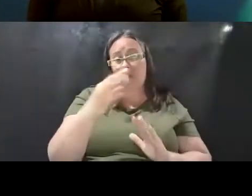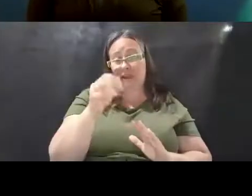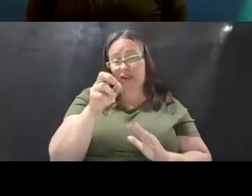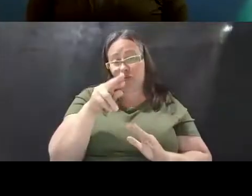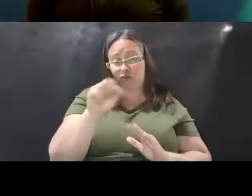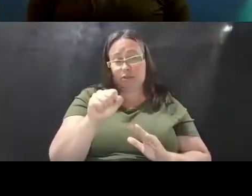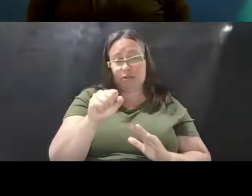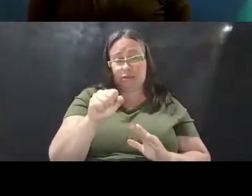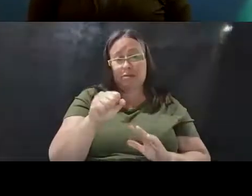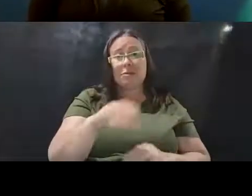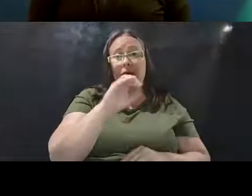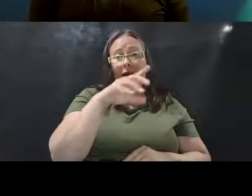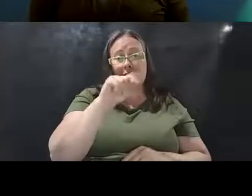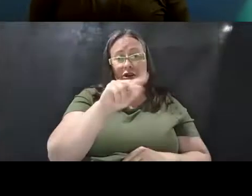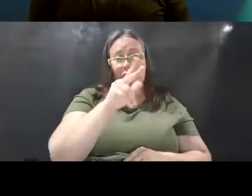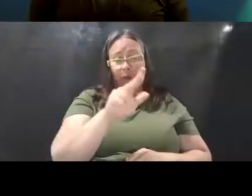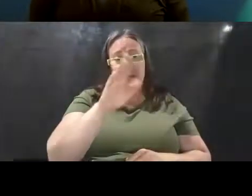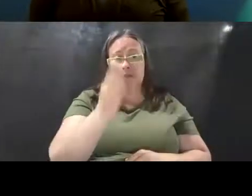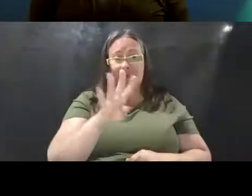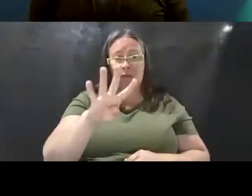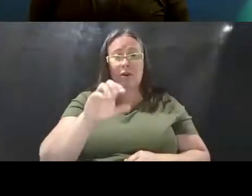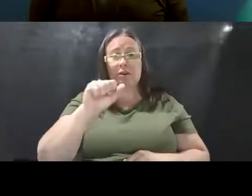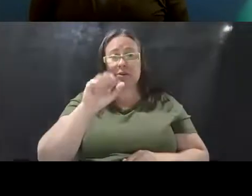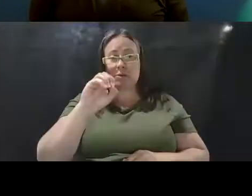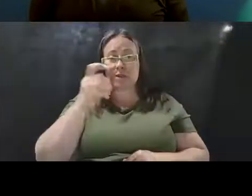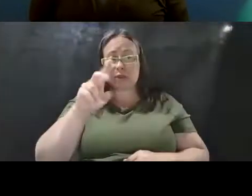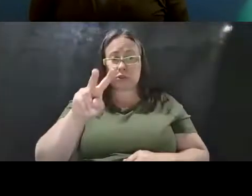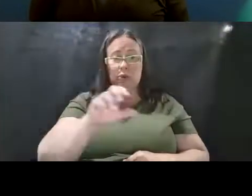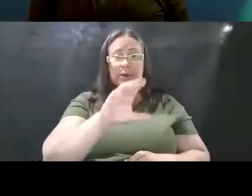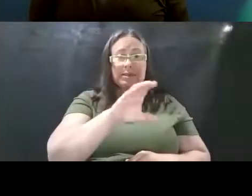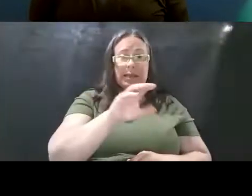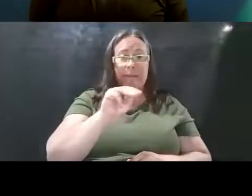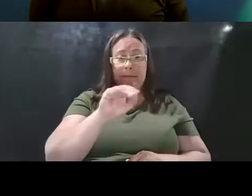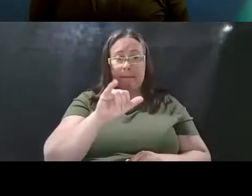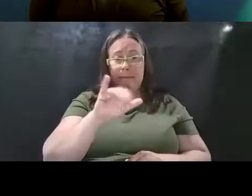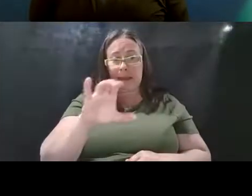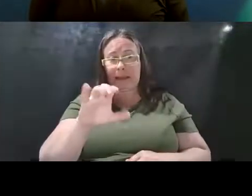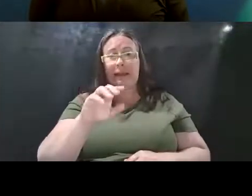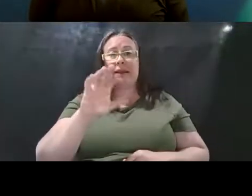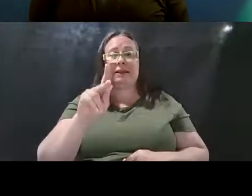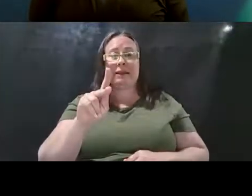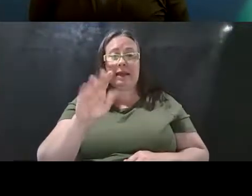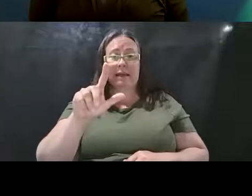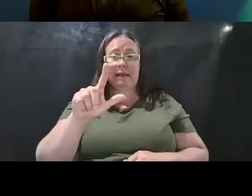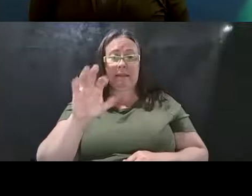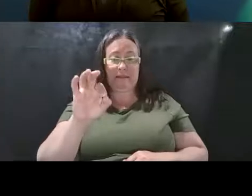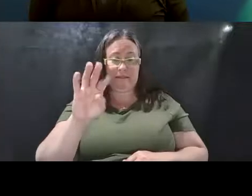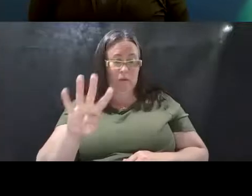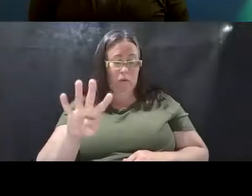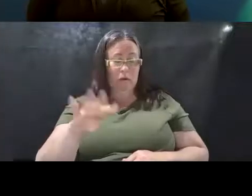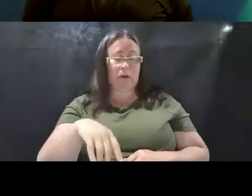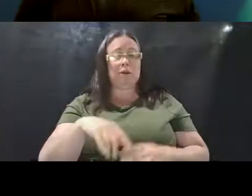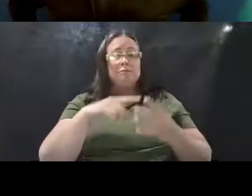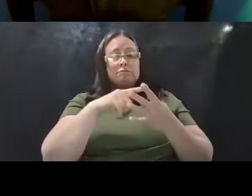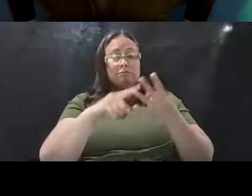were OCT3/4, SOX2, c-MYC, and KLF4. So these were the factors